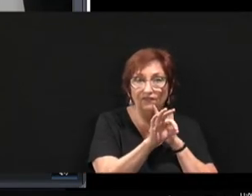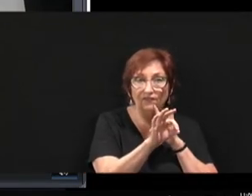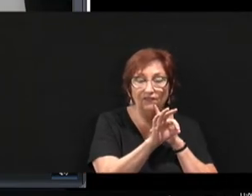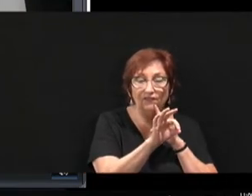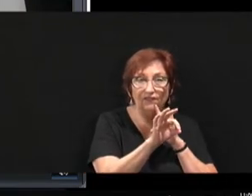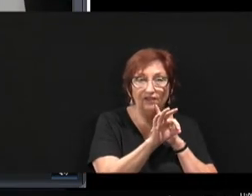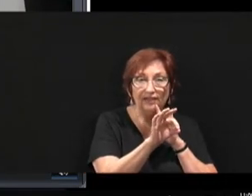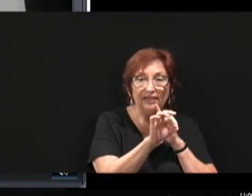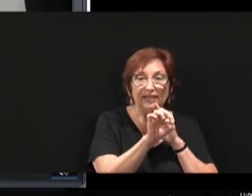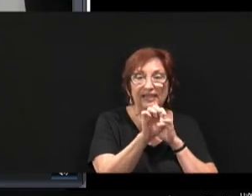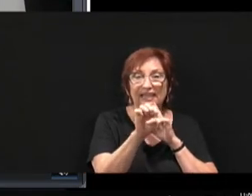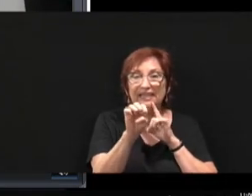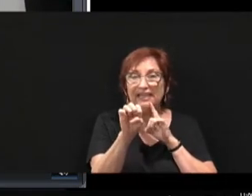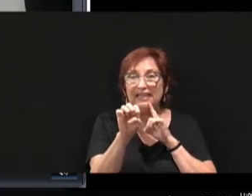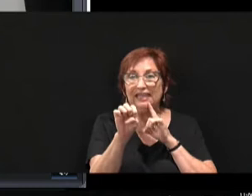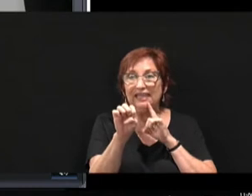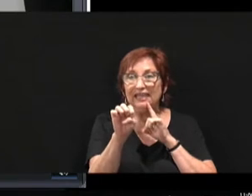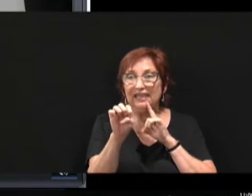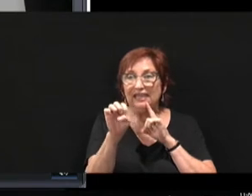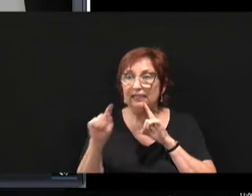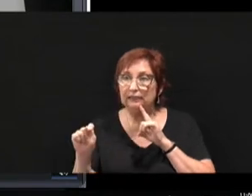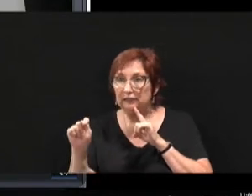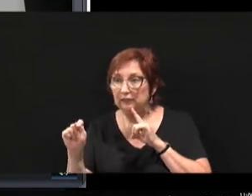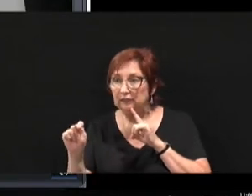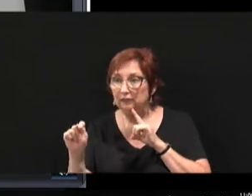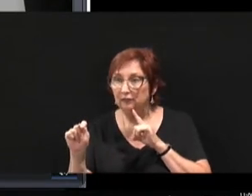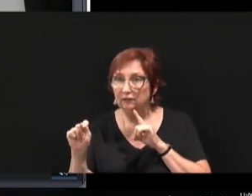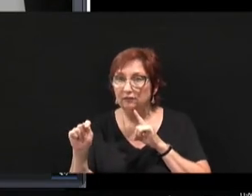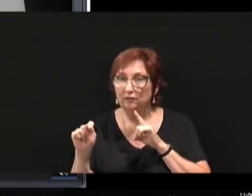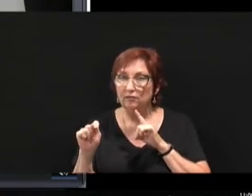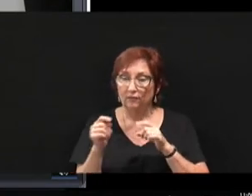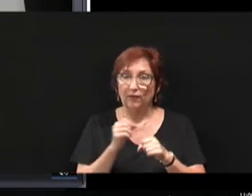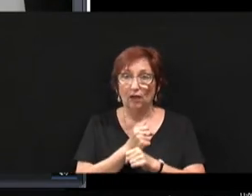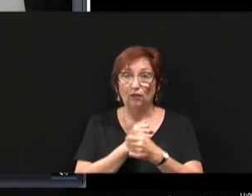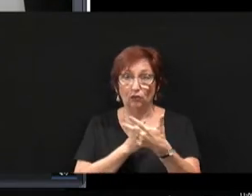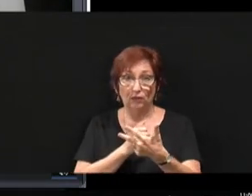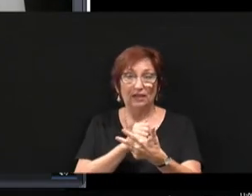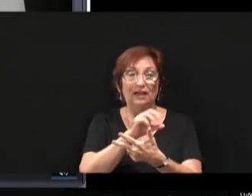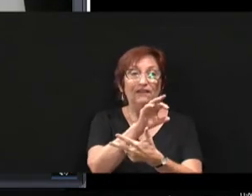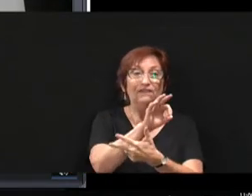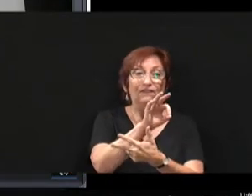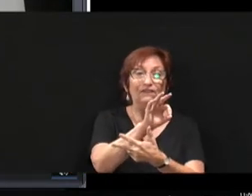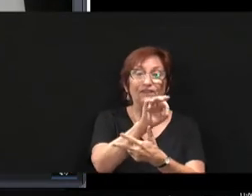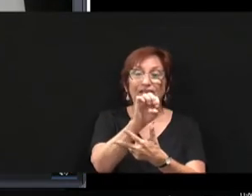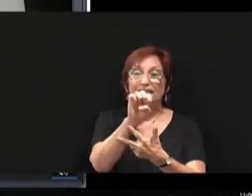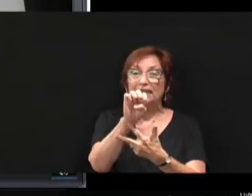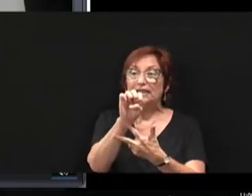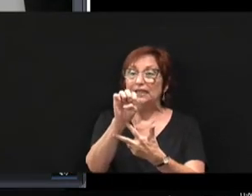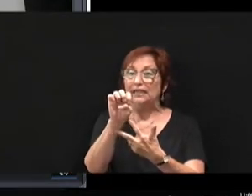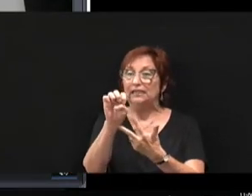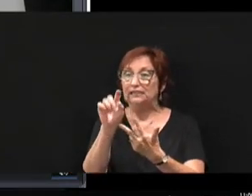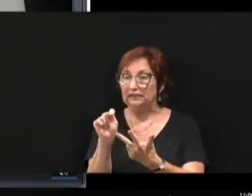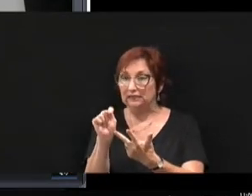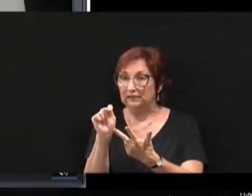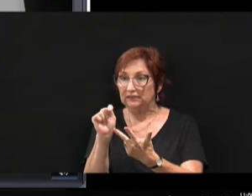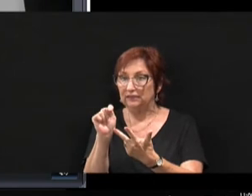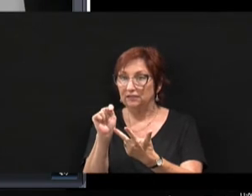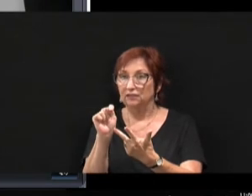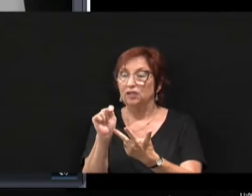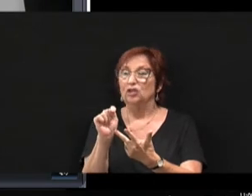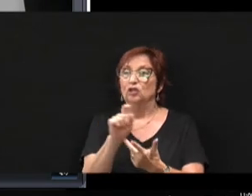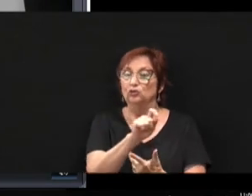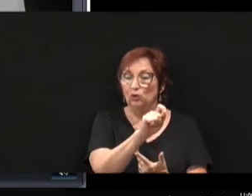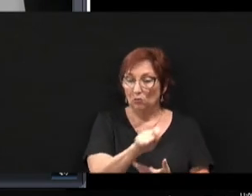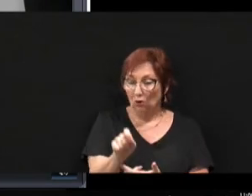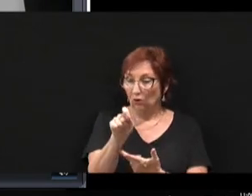Eat. Exactly. They got it right. They got all three. So you make sure you mark it by scooping underneath for the number